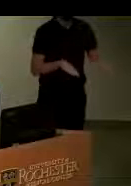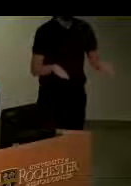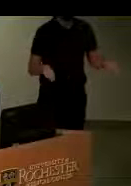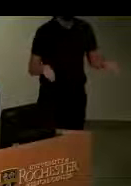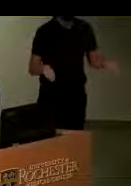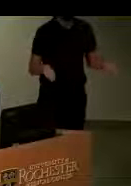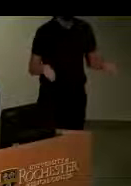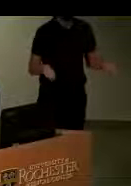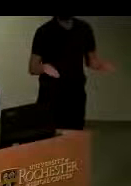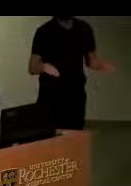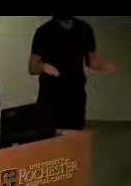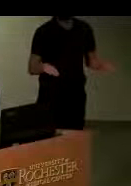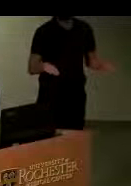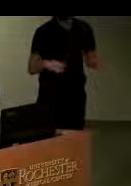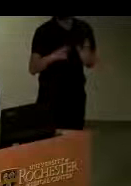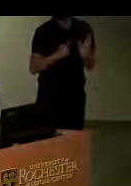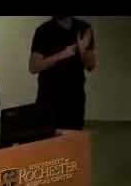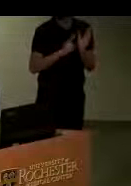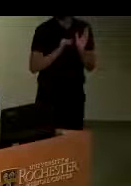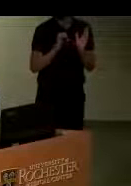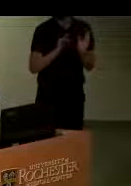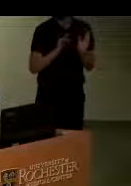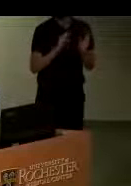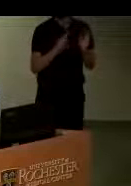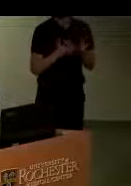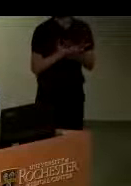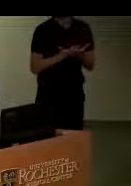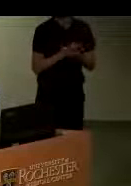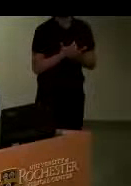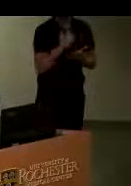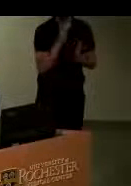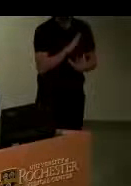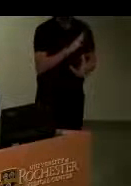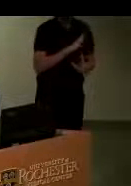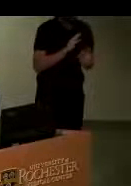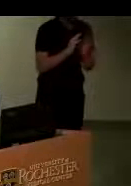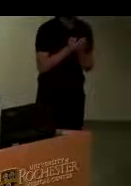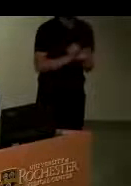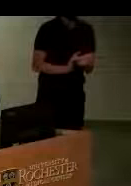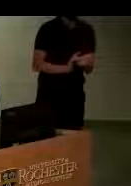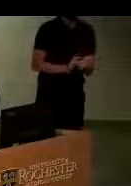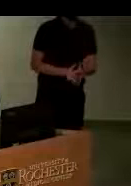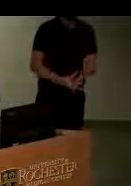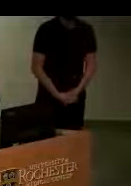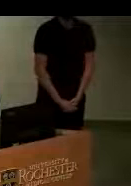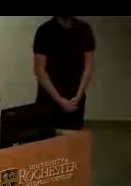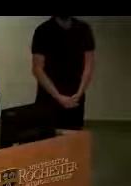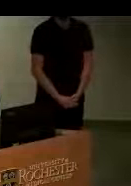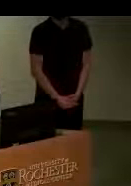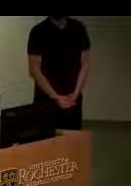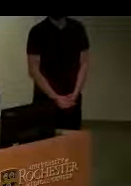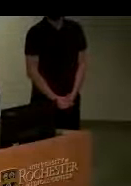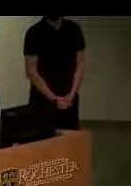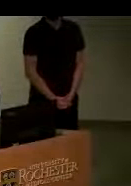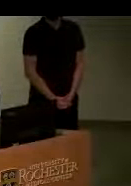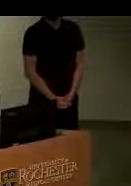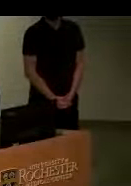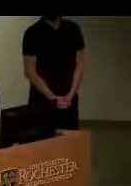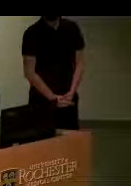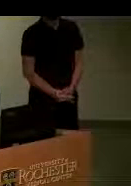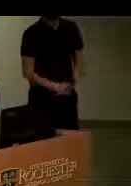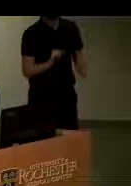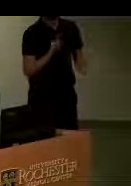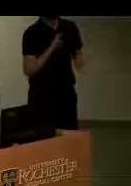pediatrics. Sometimes if someone really pleads, we'll let them do family medicine. They do